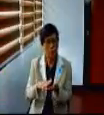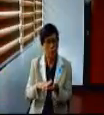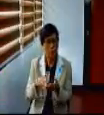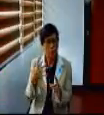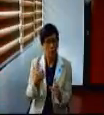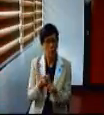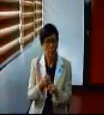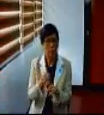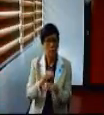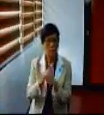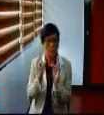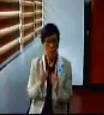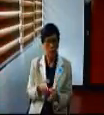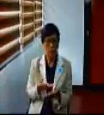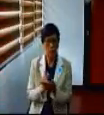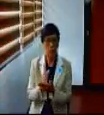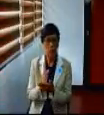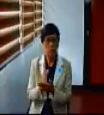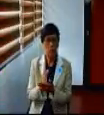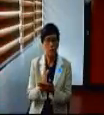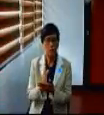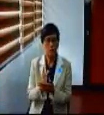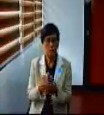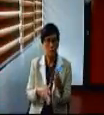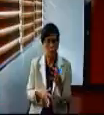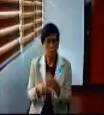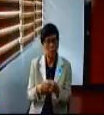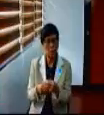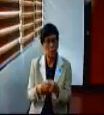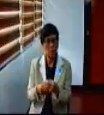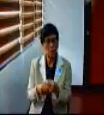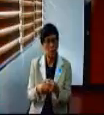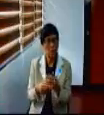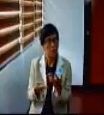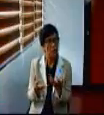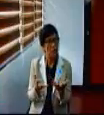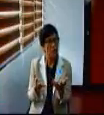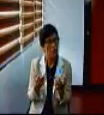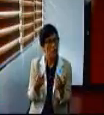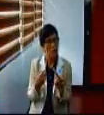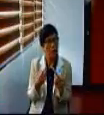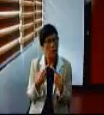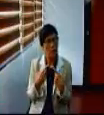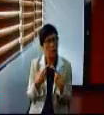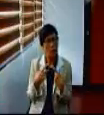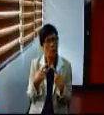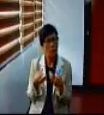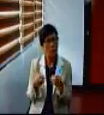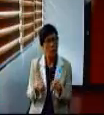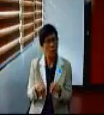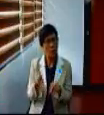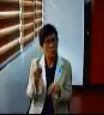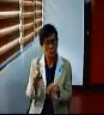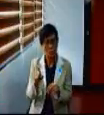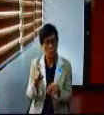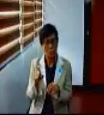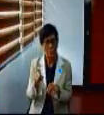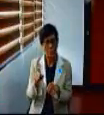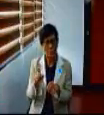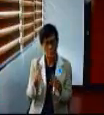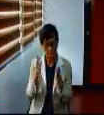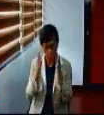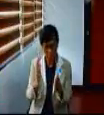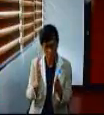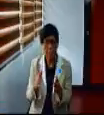on human rights. In addition, where harm has already occurred, they must address these